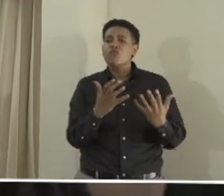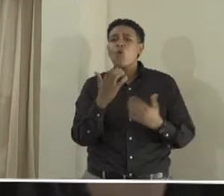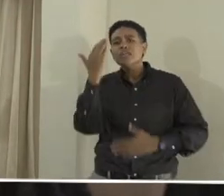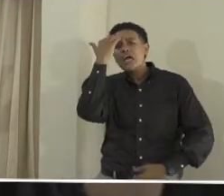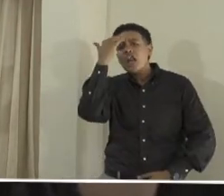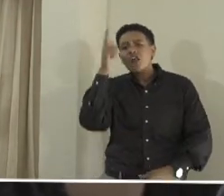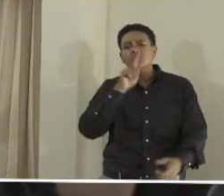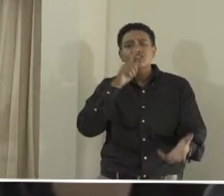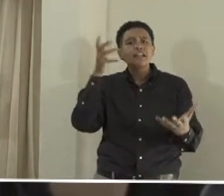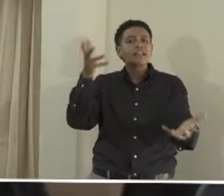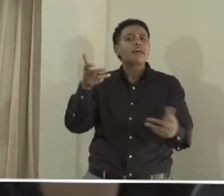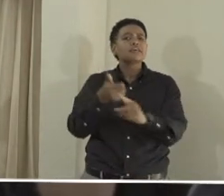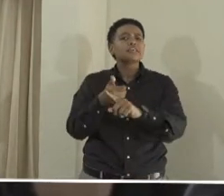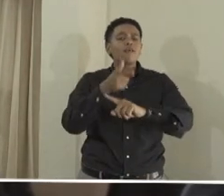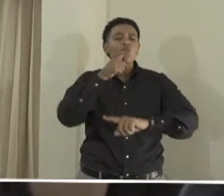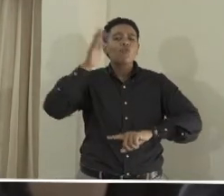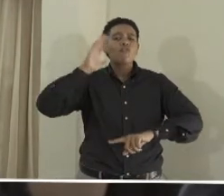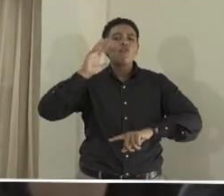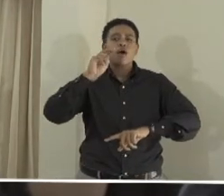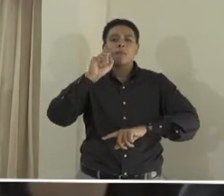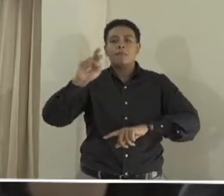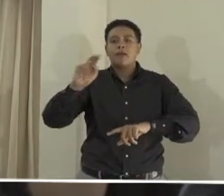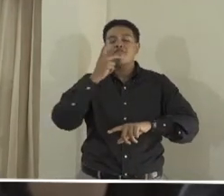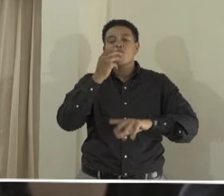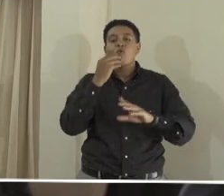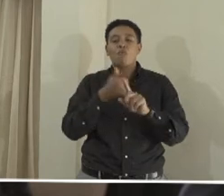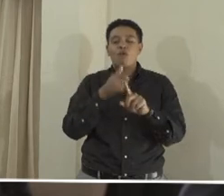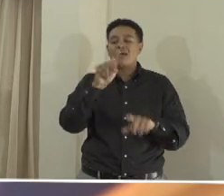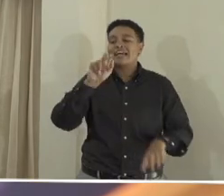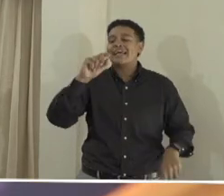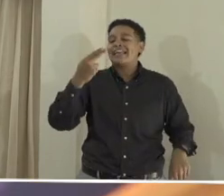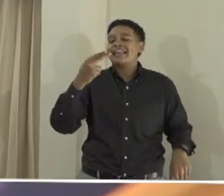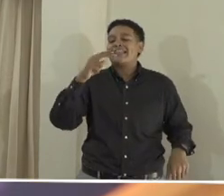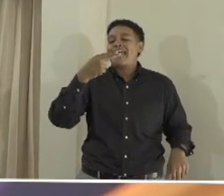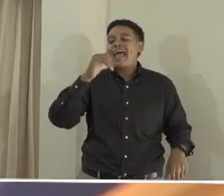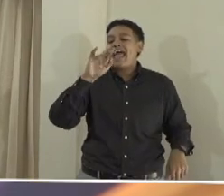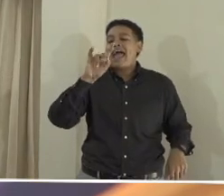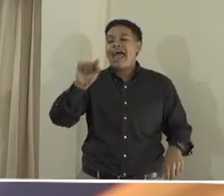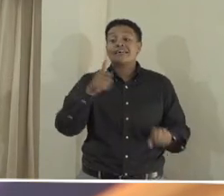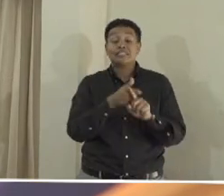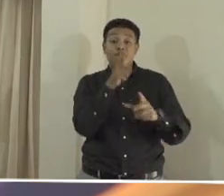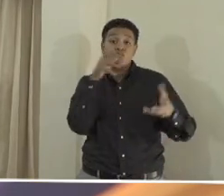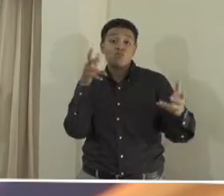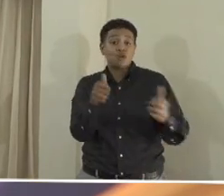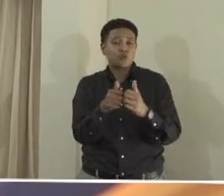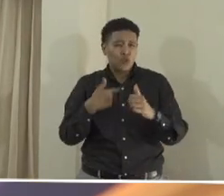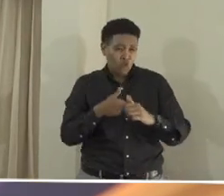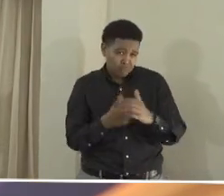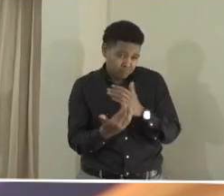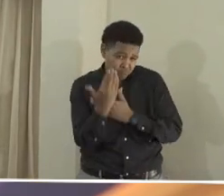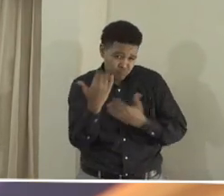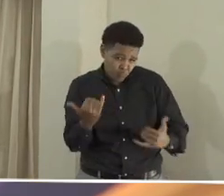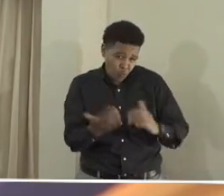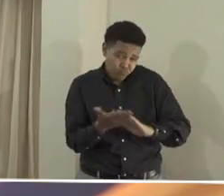acknowledge the presence of former Mayor of Portmore, Mr. Keith Hines, who is present with us this